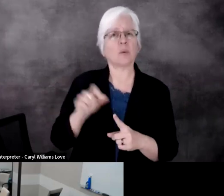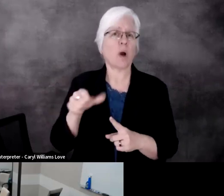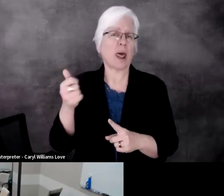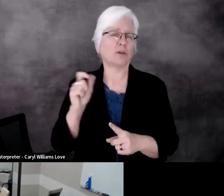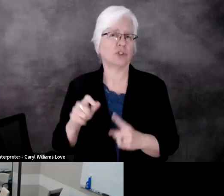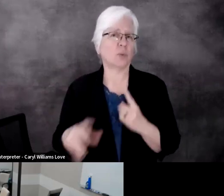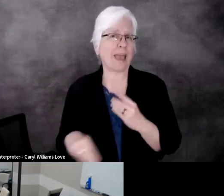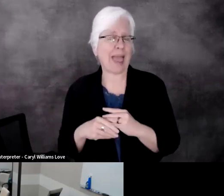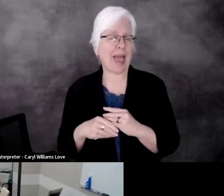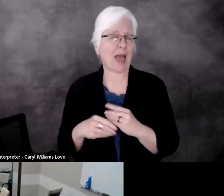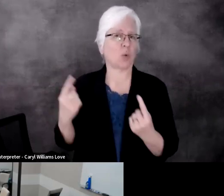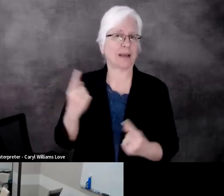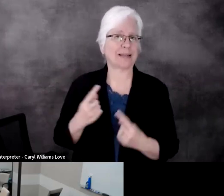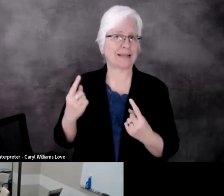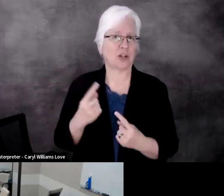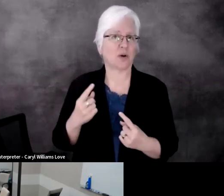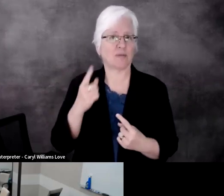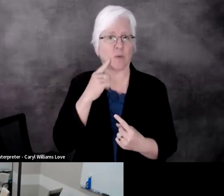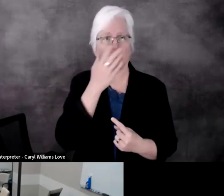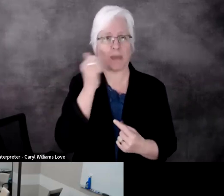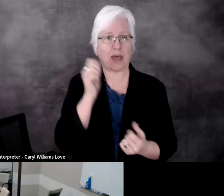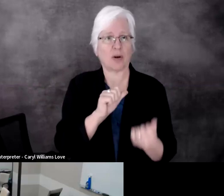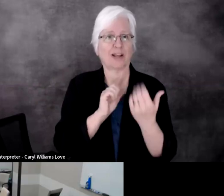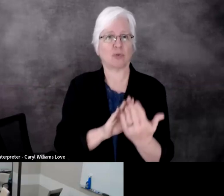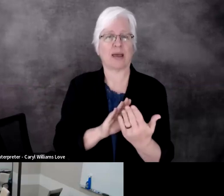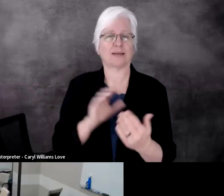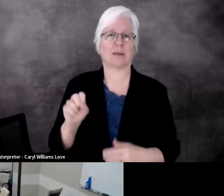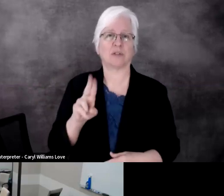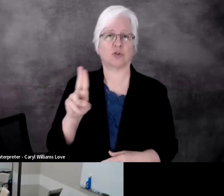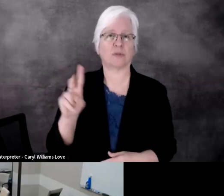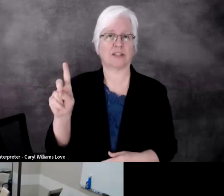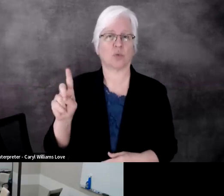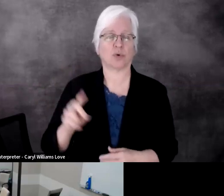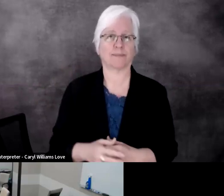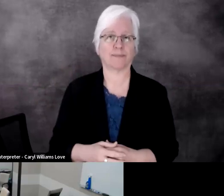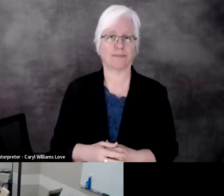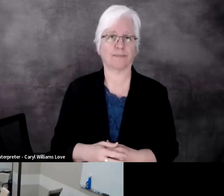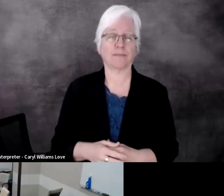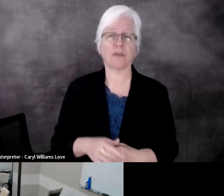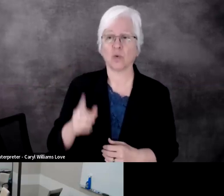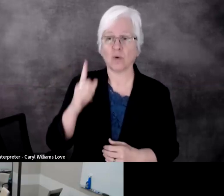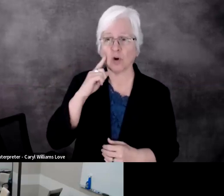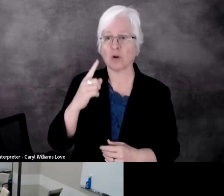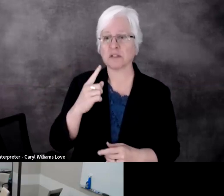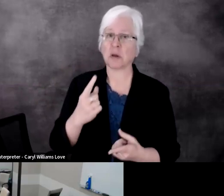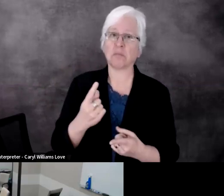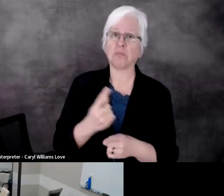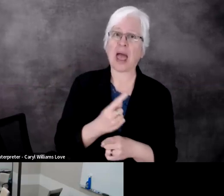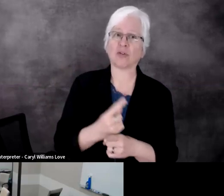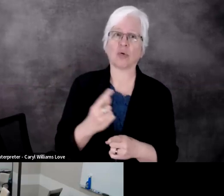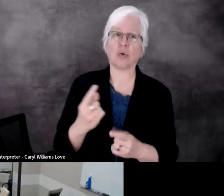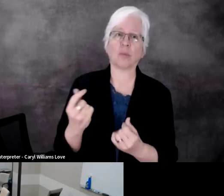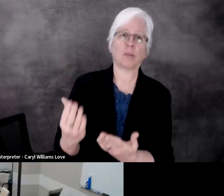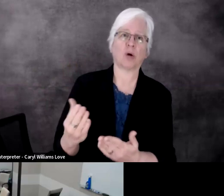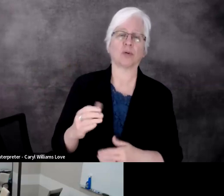add or consider to better address substance use disorder? You've heard some practical proposals. Dr. Snowden just